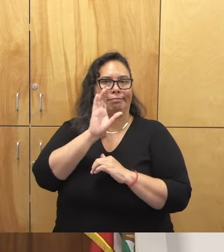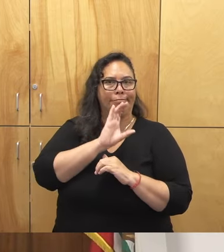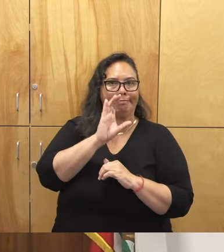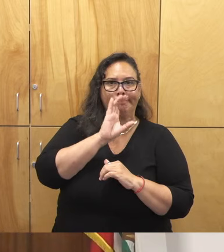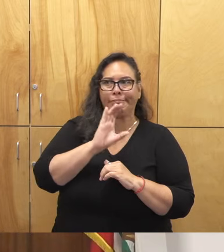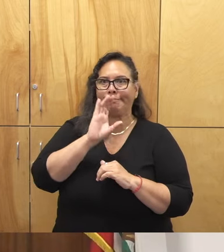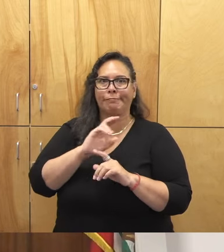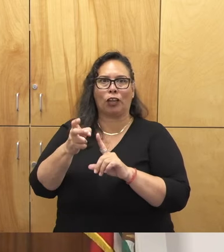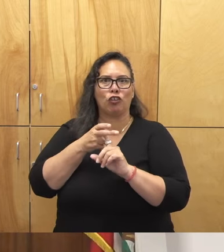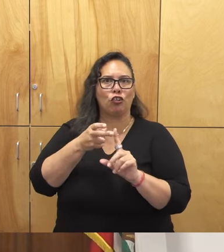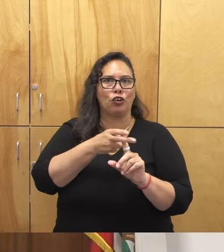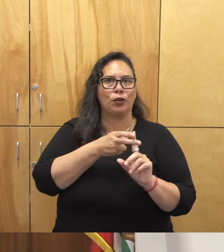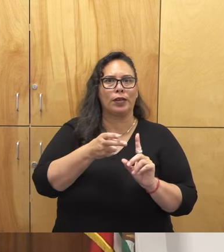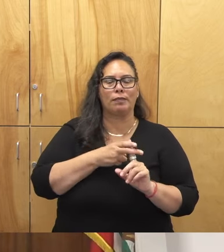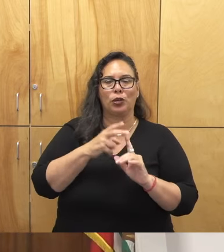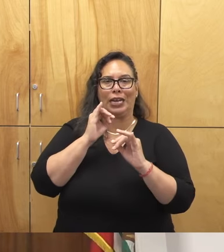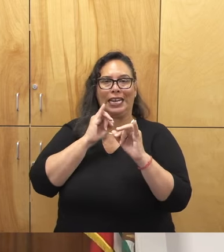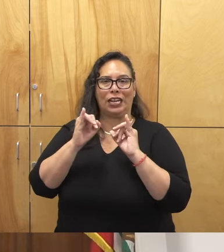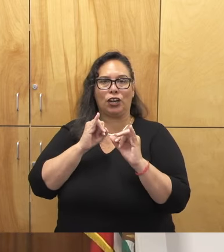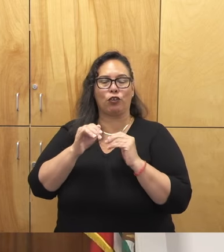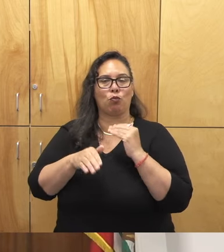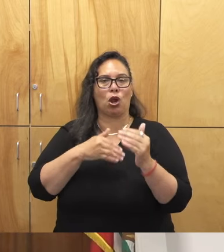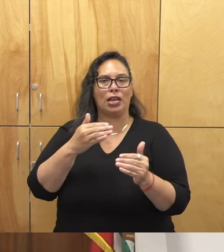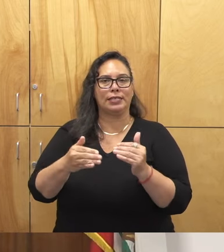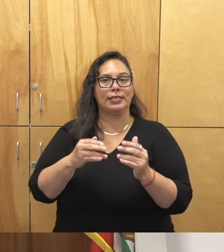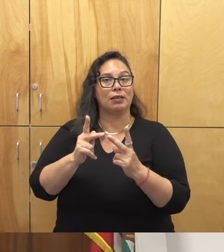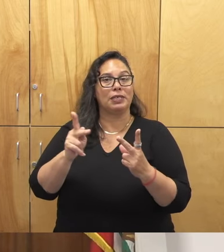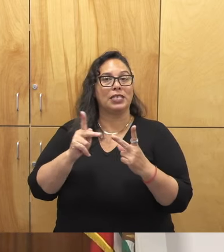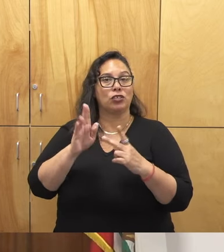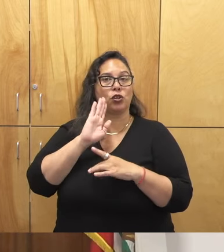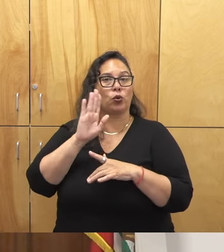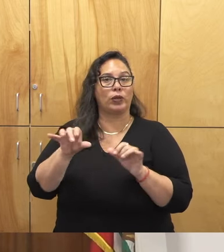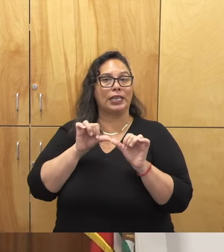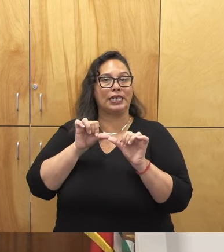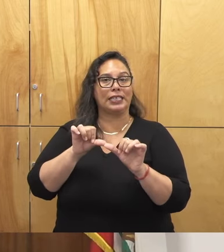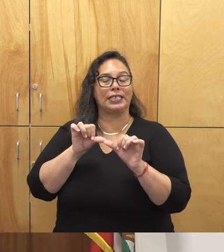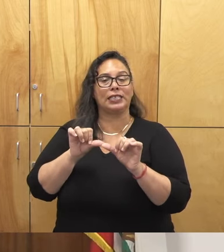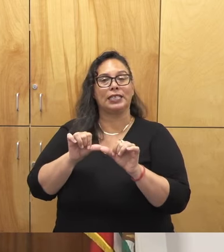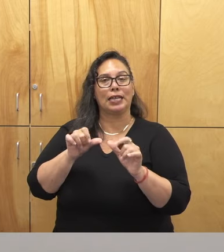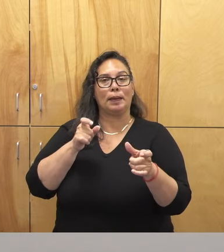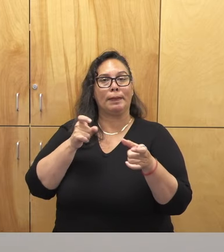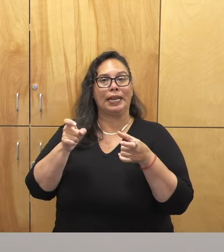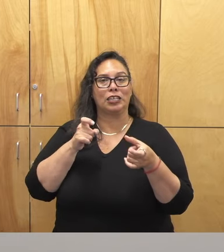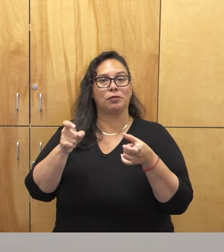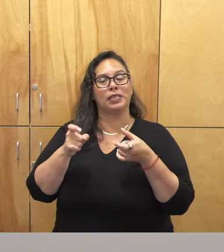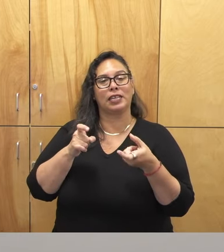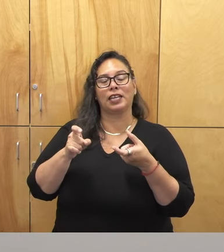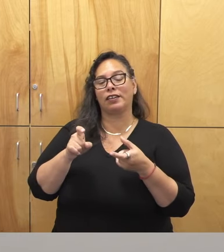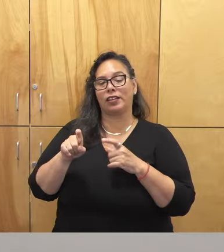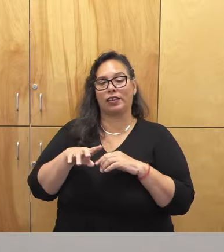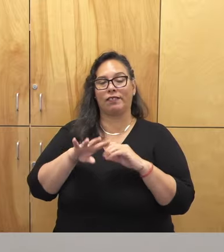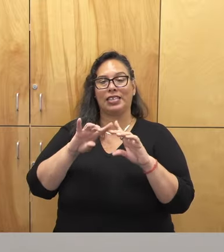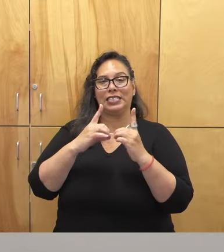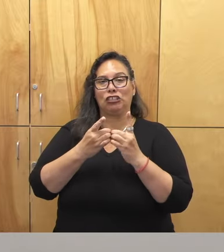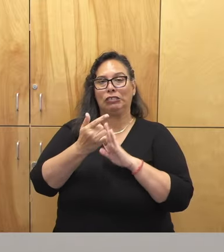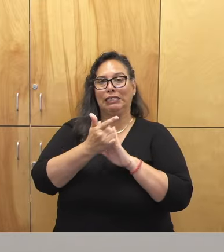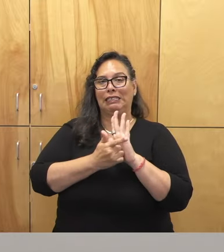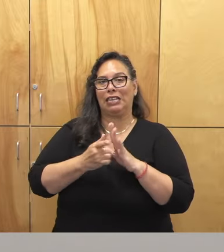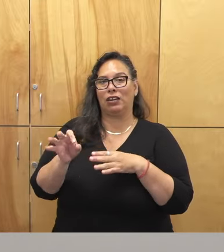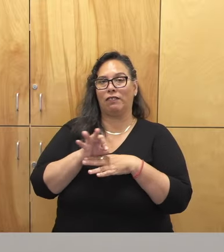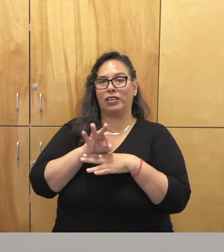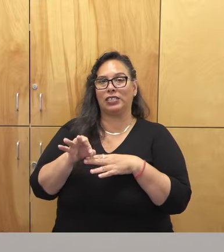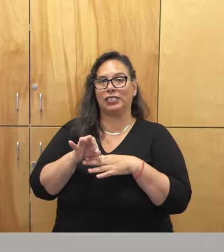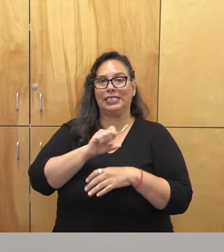robust recruitment and interview process. This position will continue Mr. Strumpfer's management of the district's legal functions. Staff